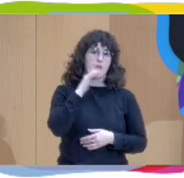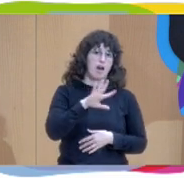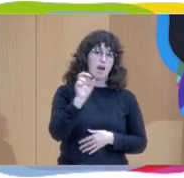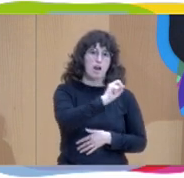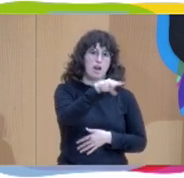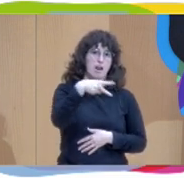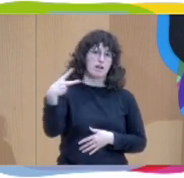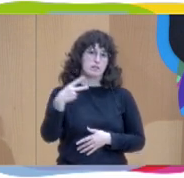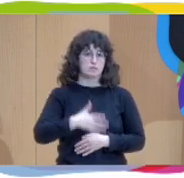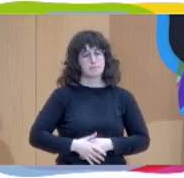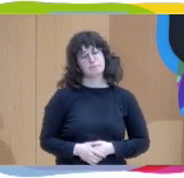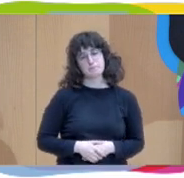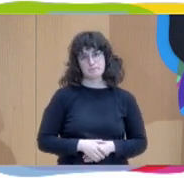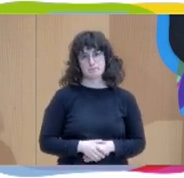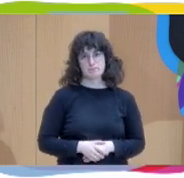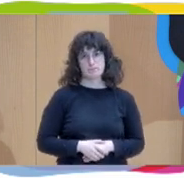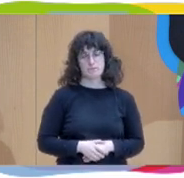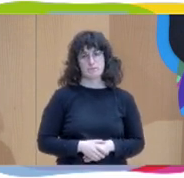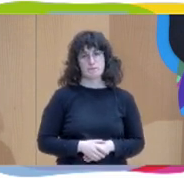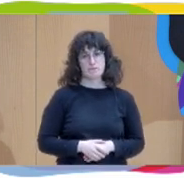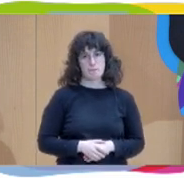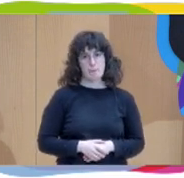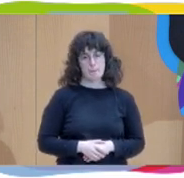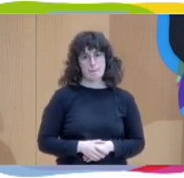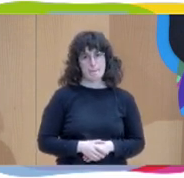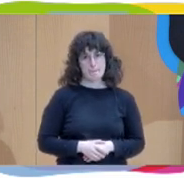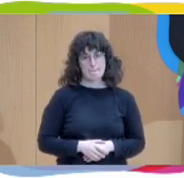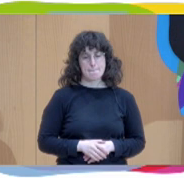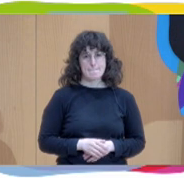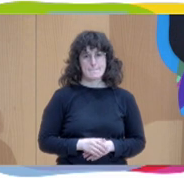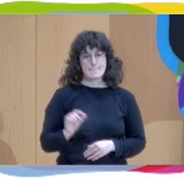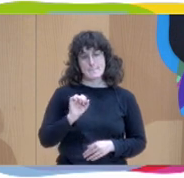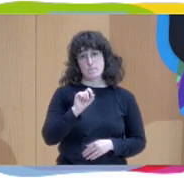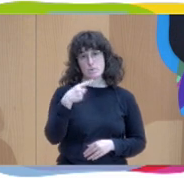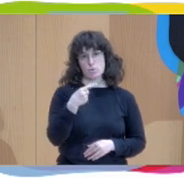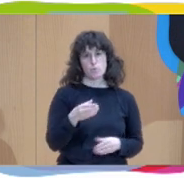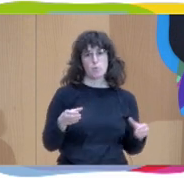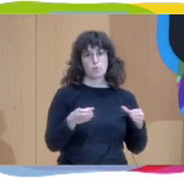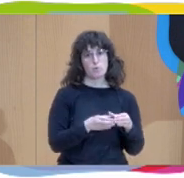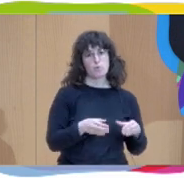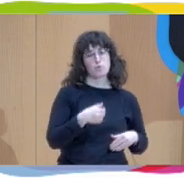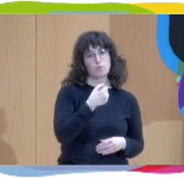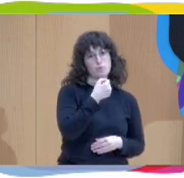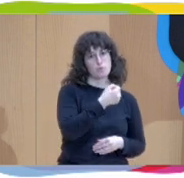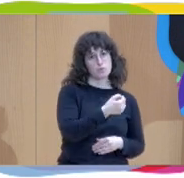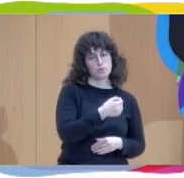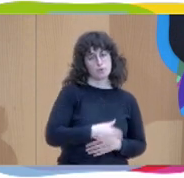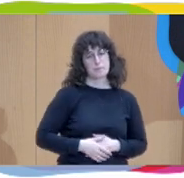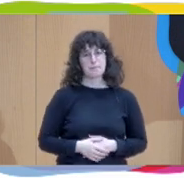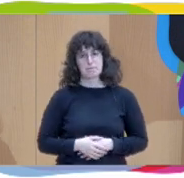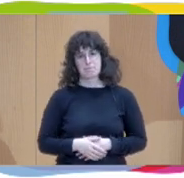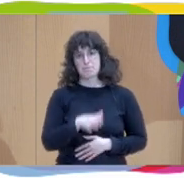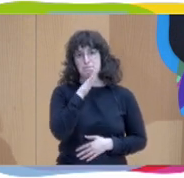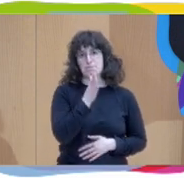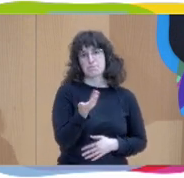first through Group A, and as already discussed, it was the longest